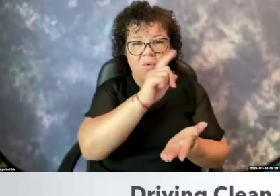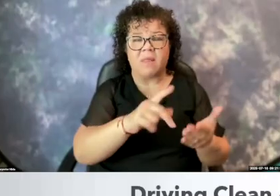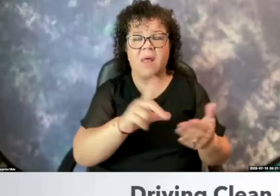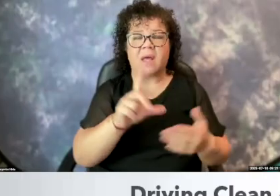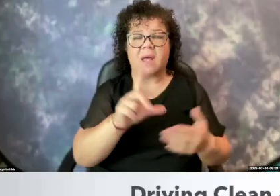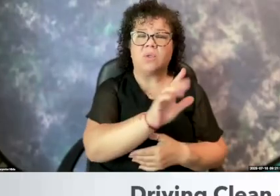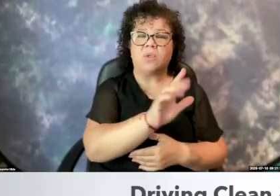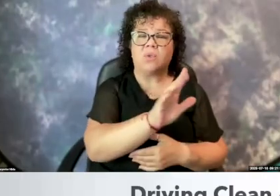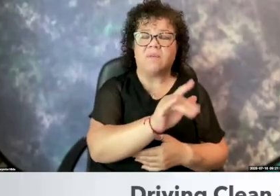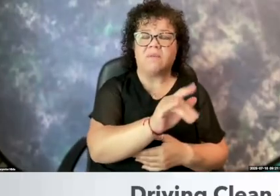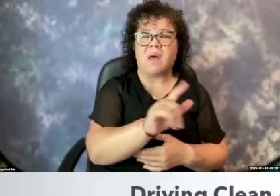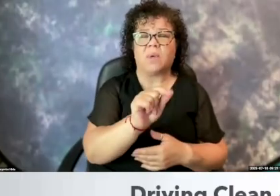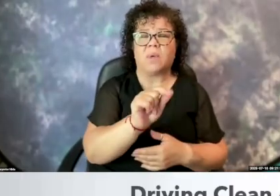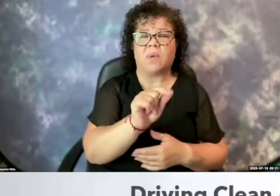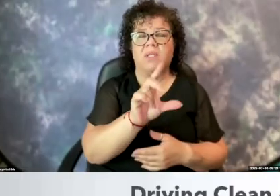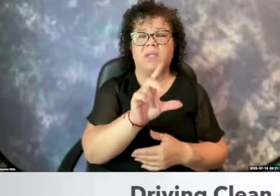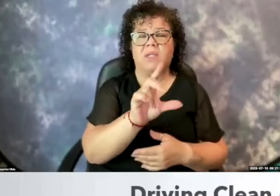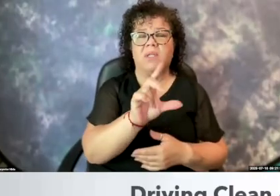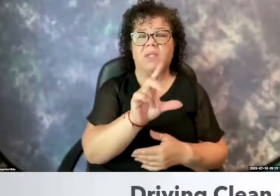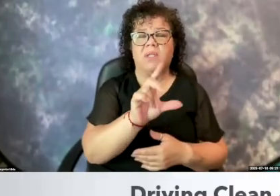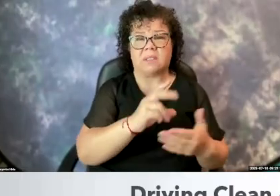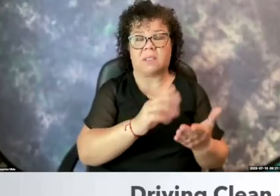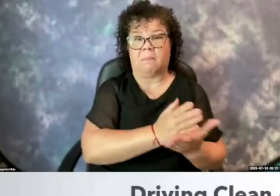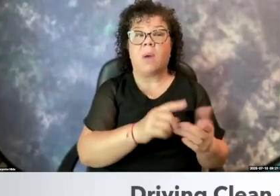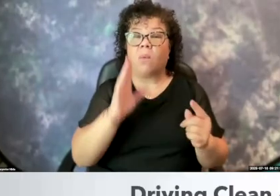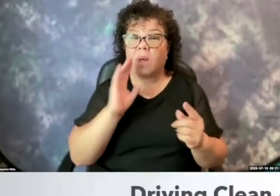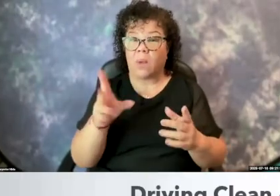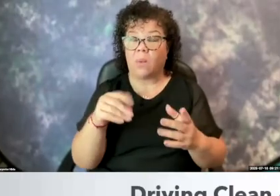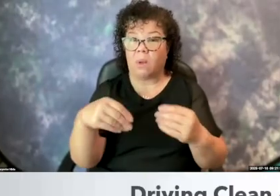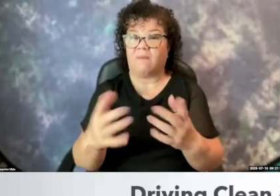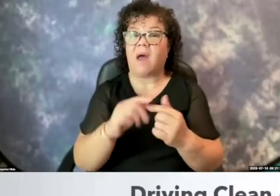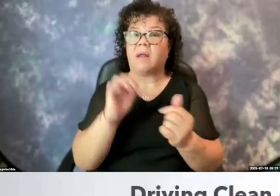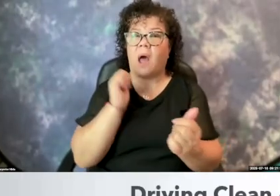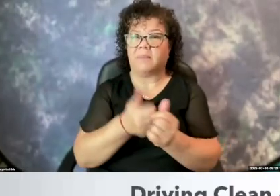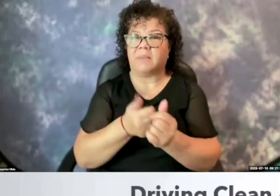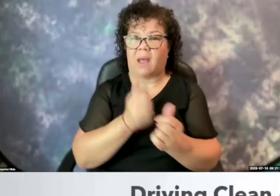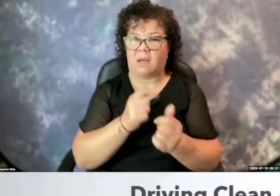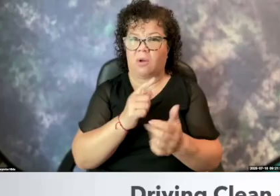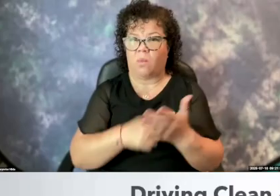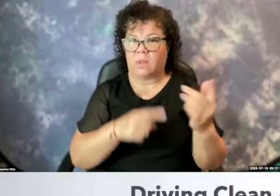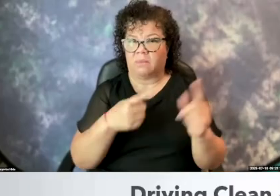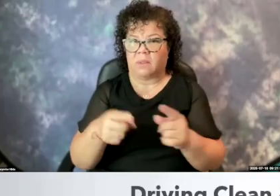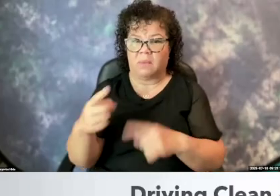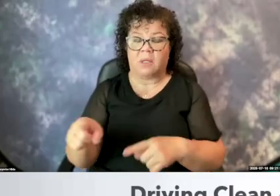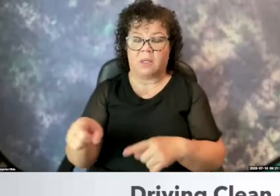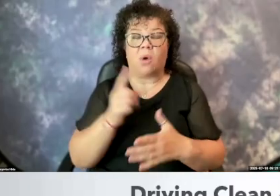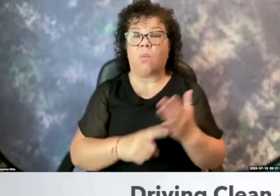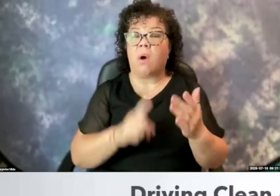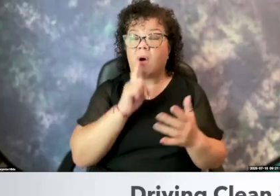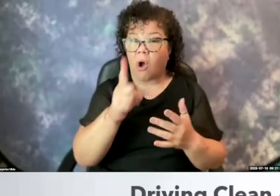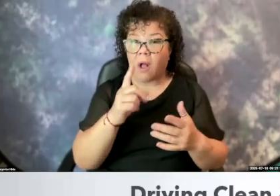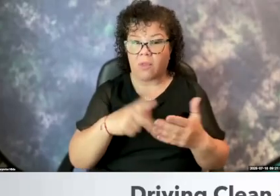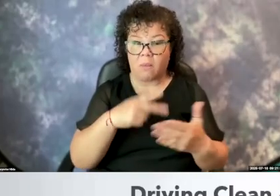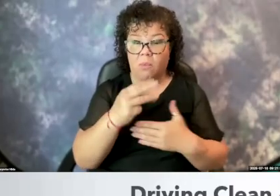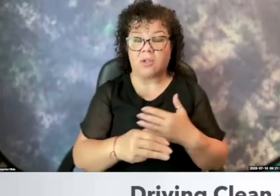currently $0 allocated in the fiscal year 2025-26 budget. In the following slides, we'll be providing updates on